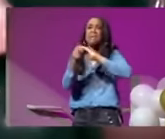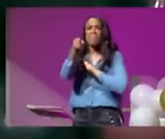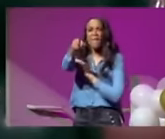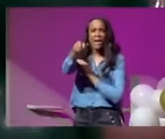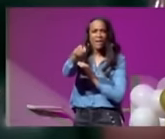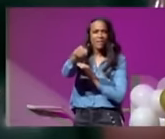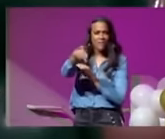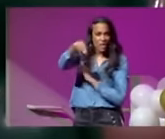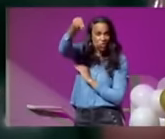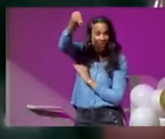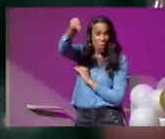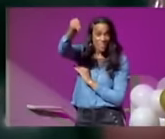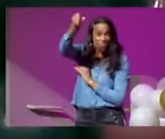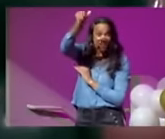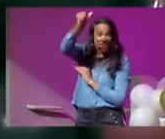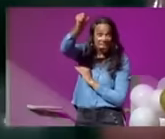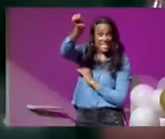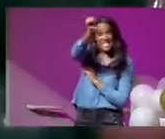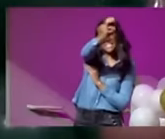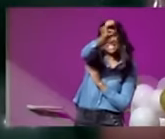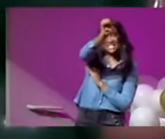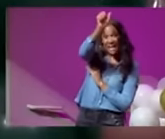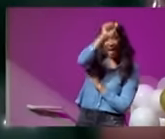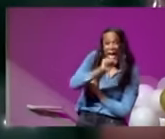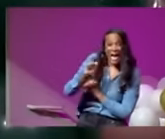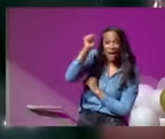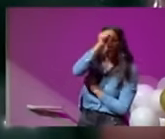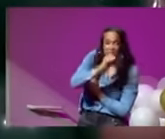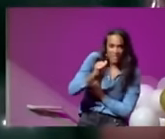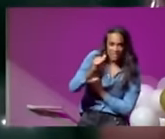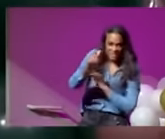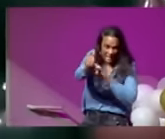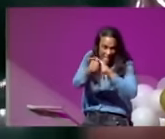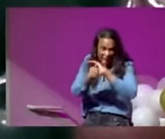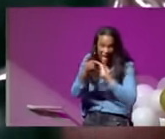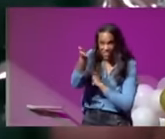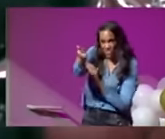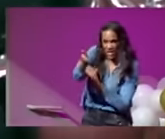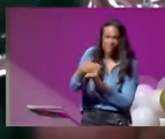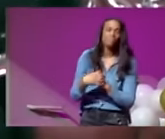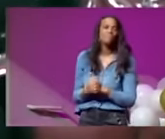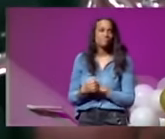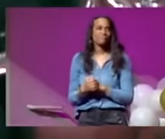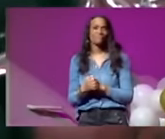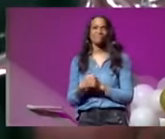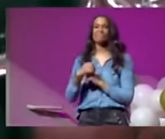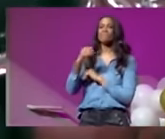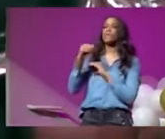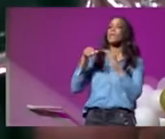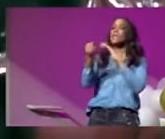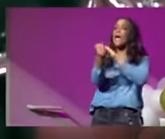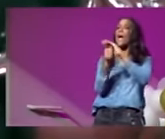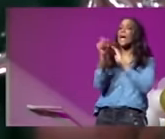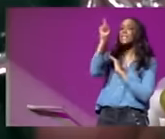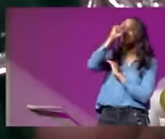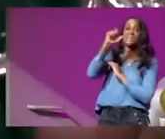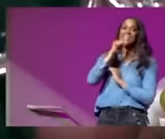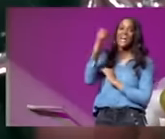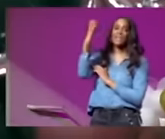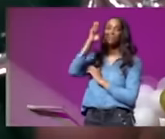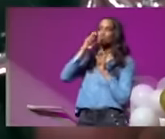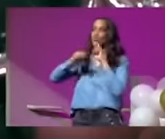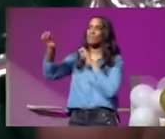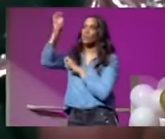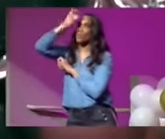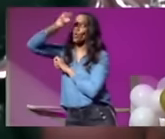in Northeast Africa as refugees. They can hide in Egypt. They don't go to Europe,